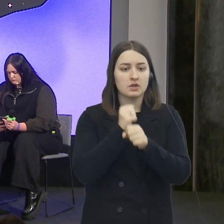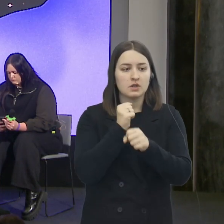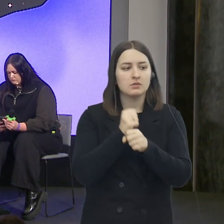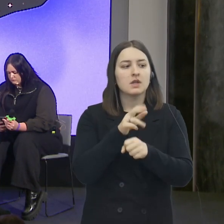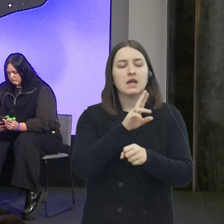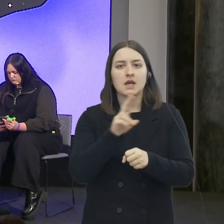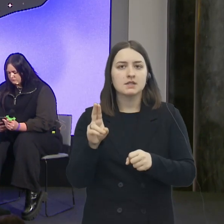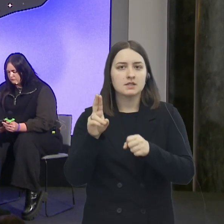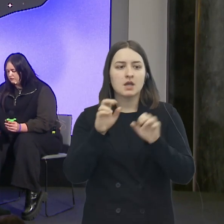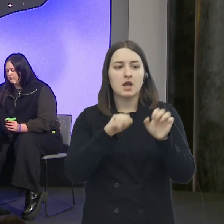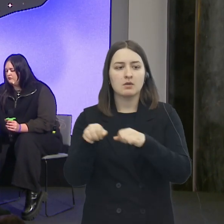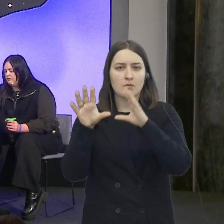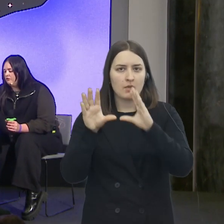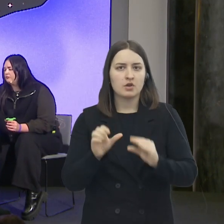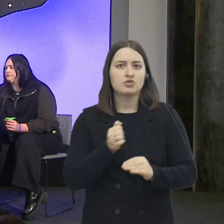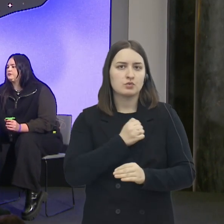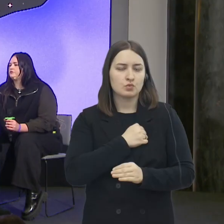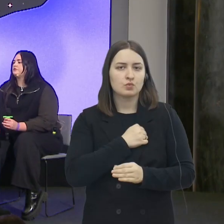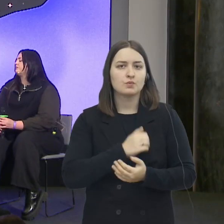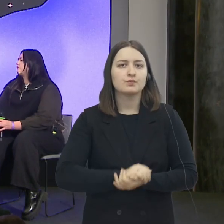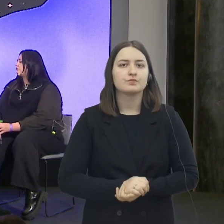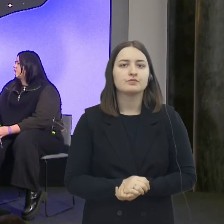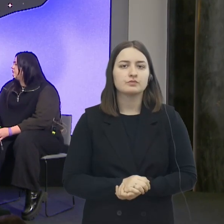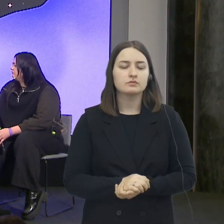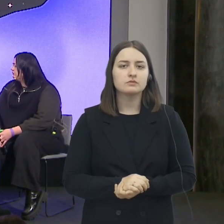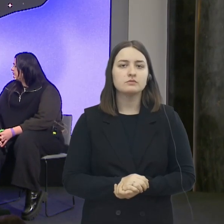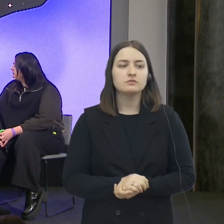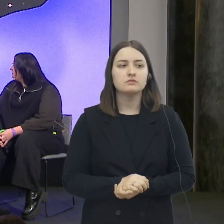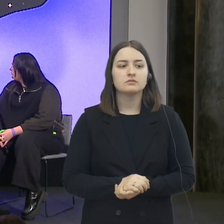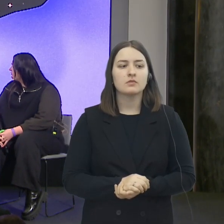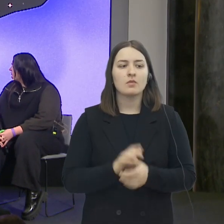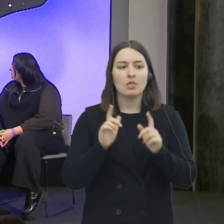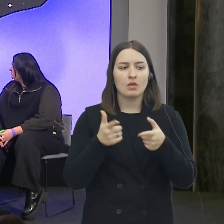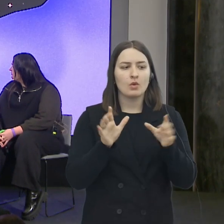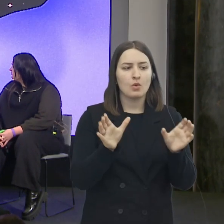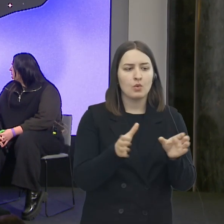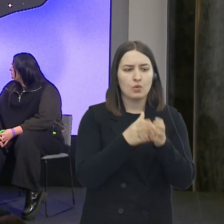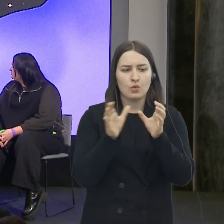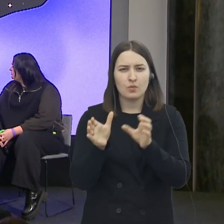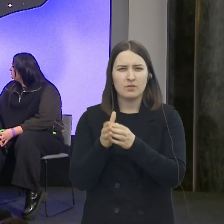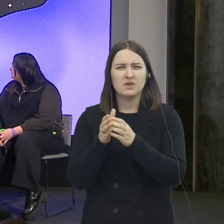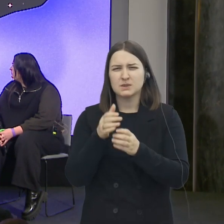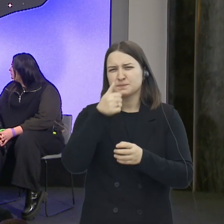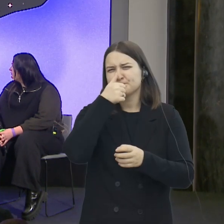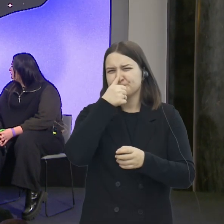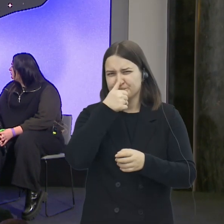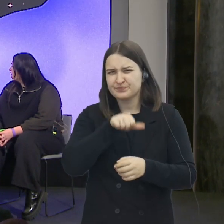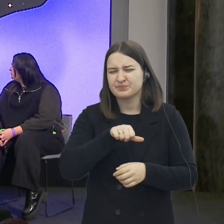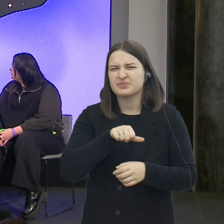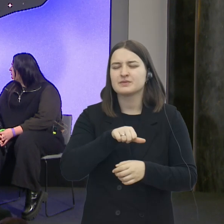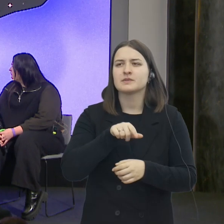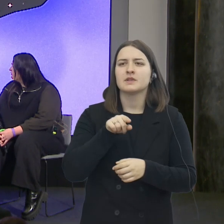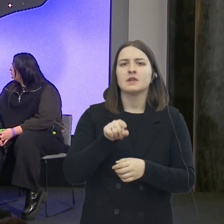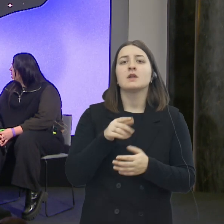being targeted with the radicalization that because there's generic fears of like their future, like will they have a place